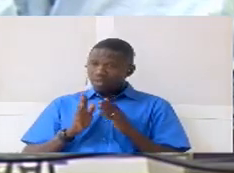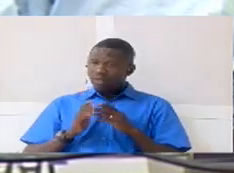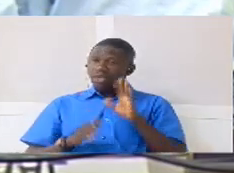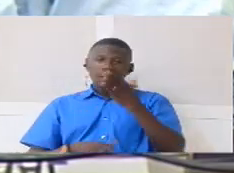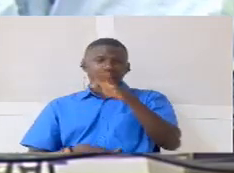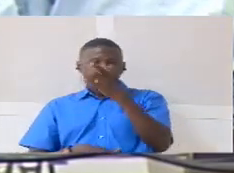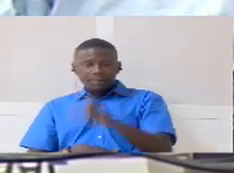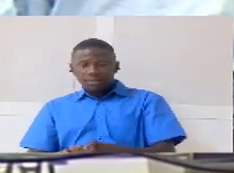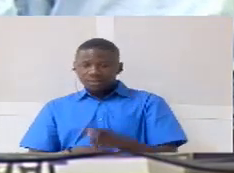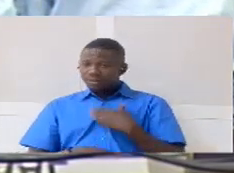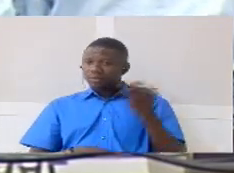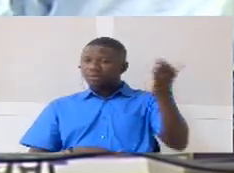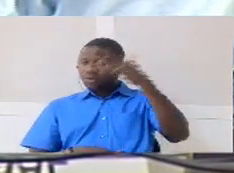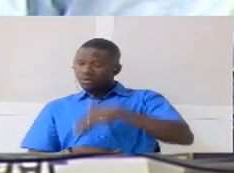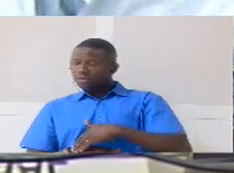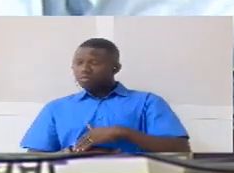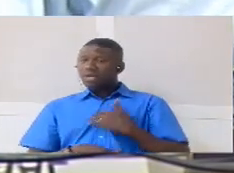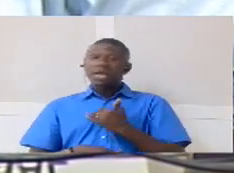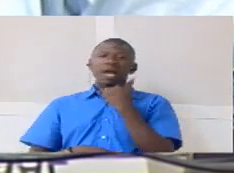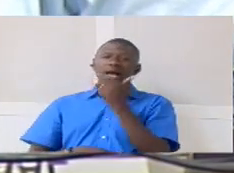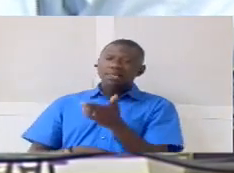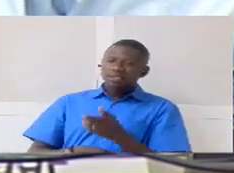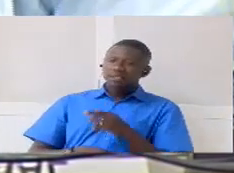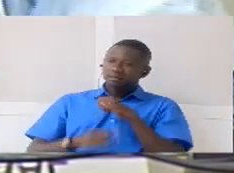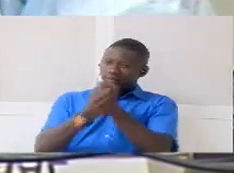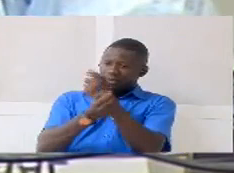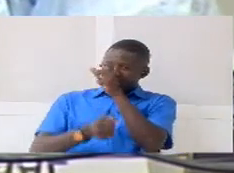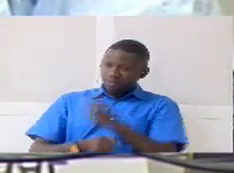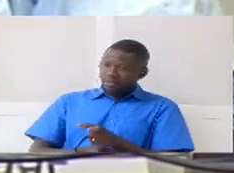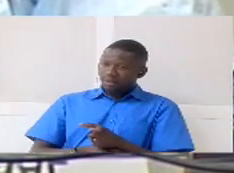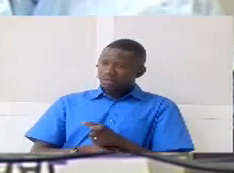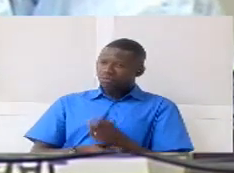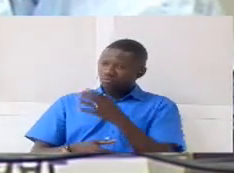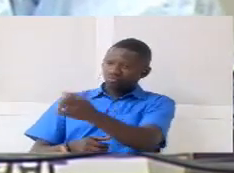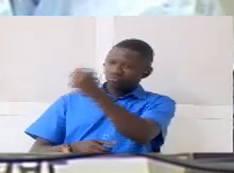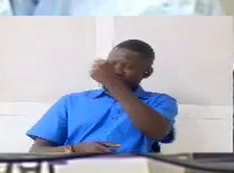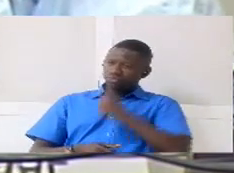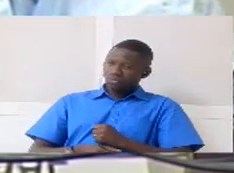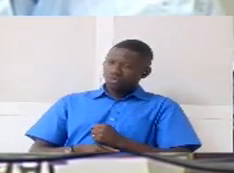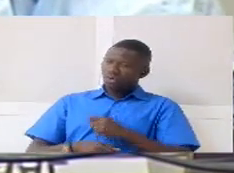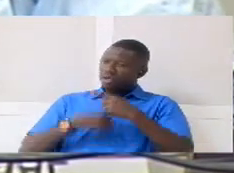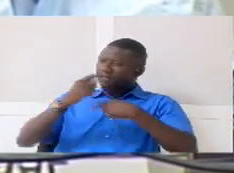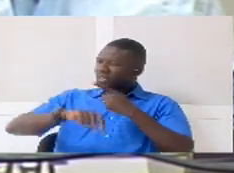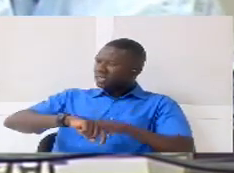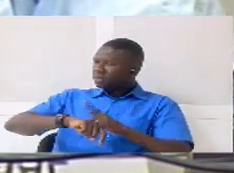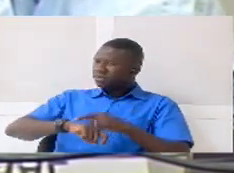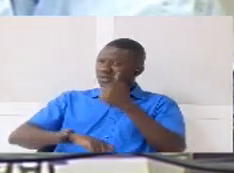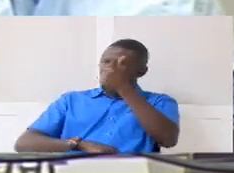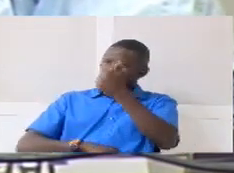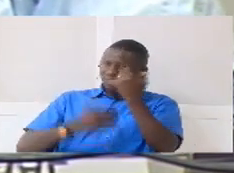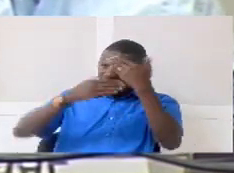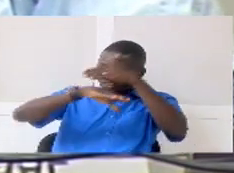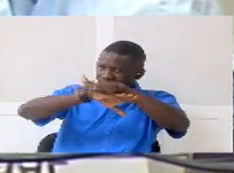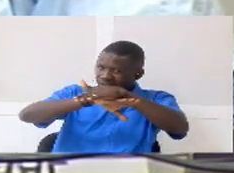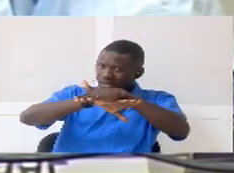brought out of the cells after 6 p.m.? For ñum luwa sonta ñinal ko moye bonam bantala kadun